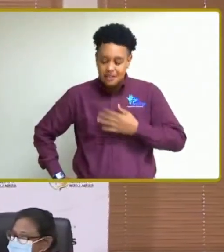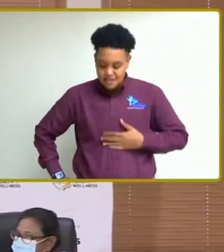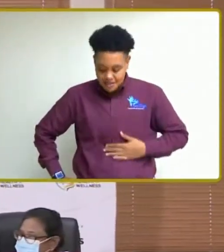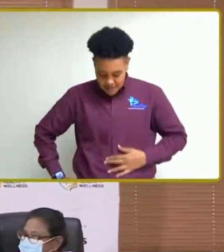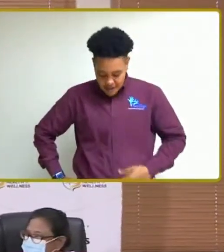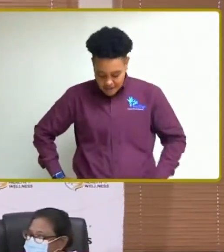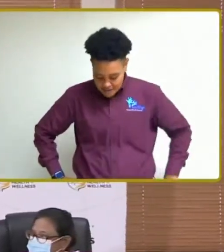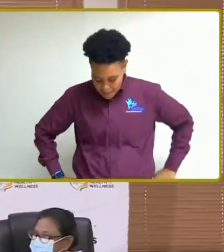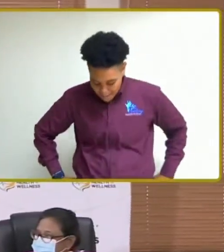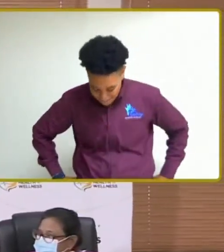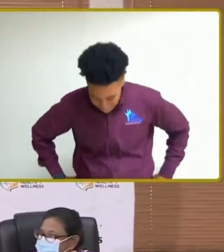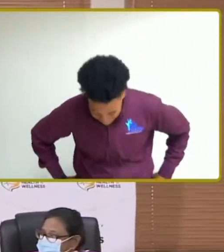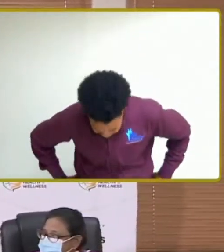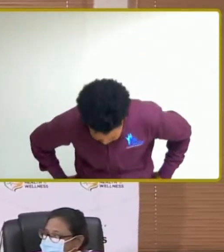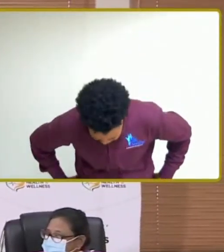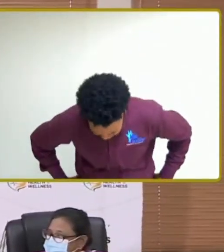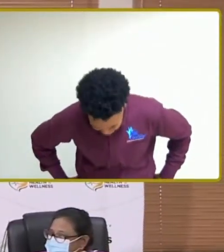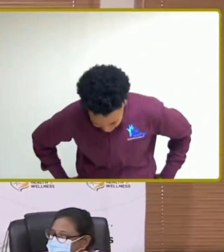Reserve list.